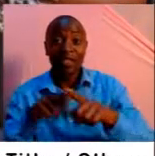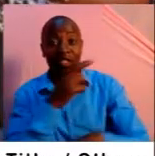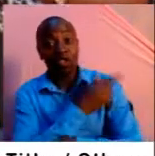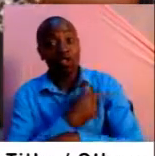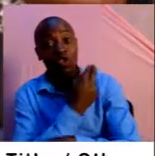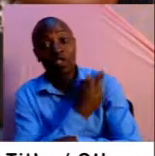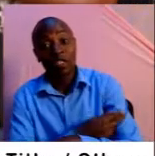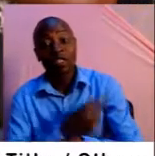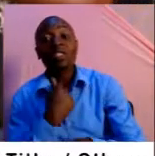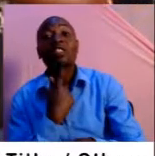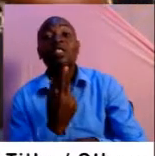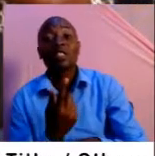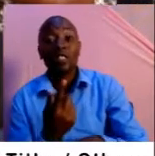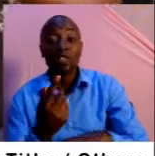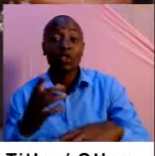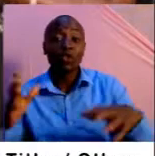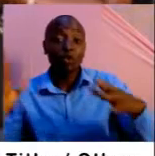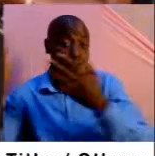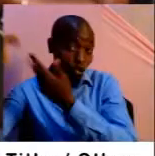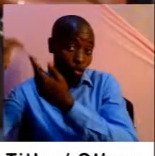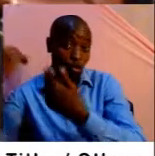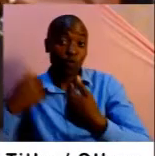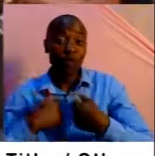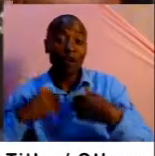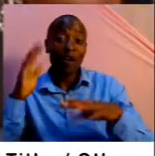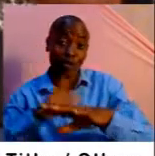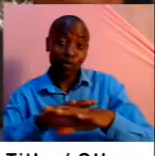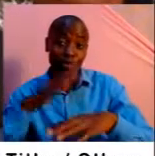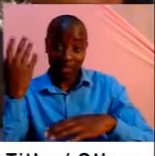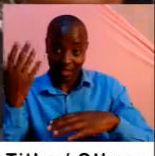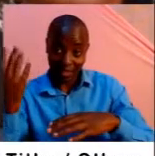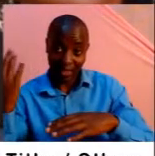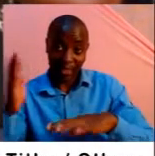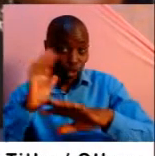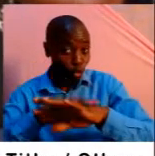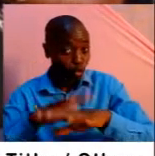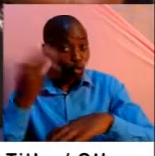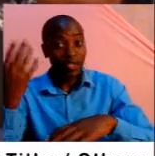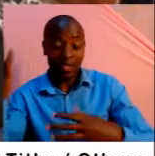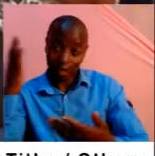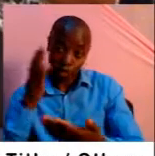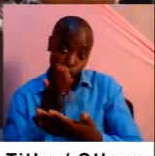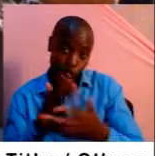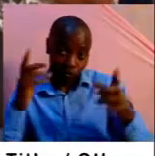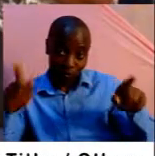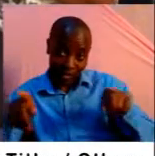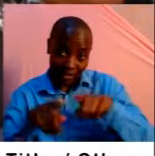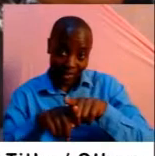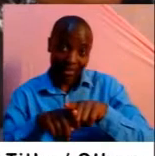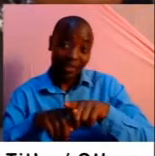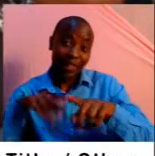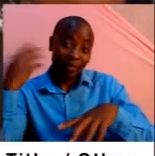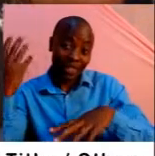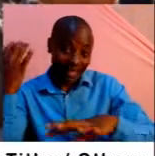we're expecting roses lined up on our way, we're expecting good things. That even when things are